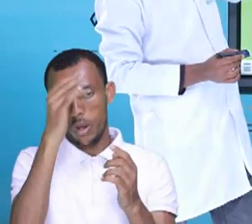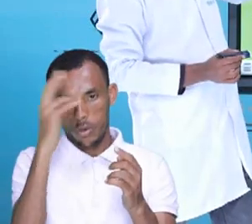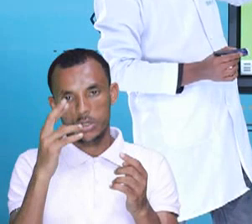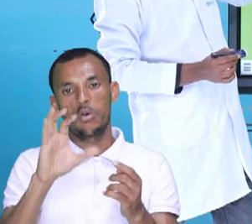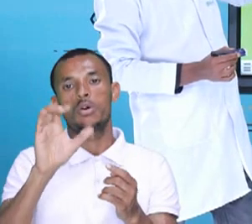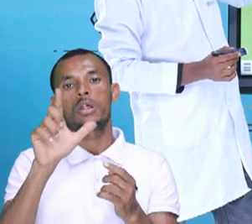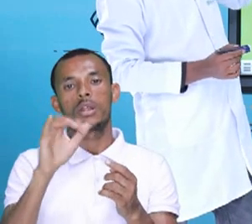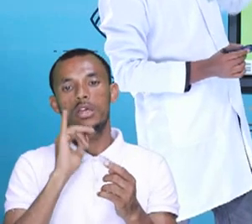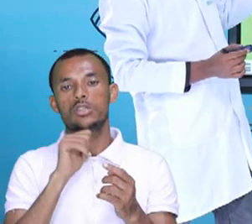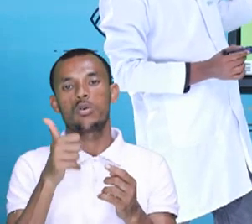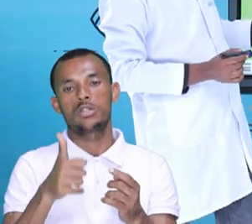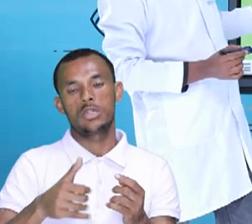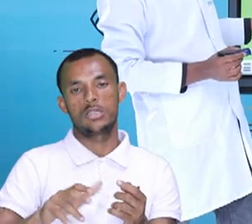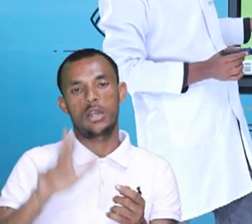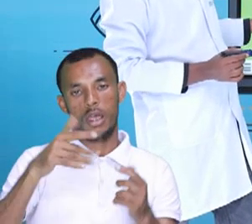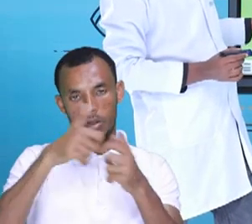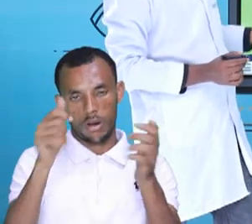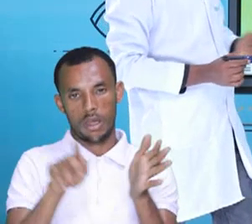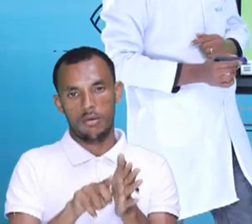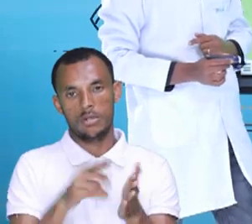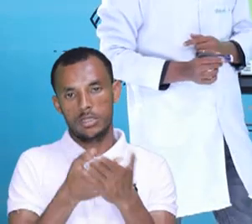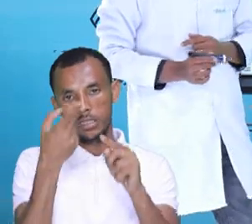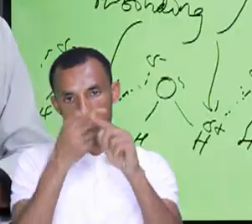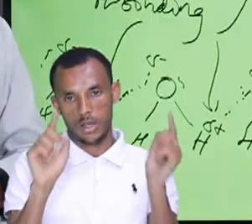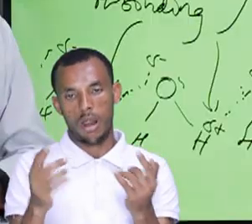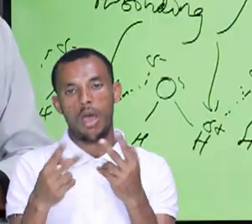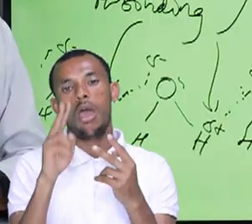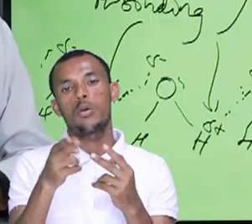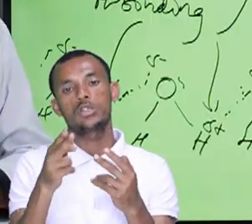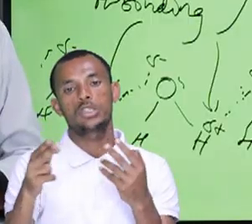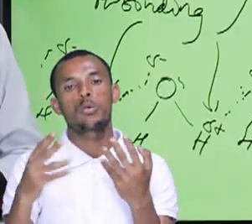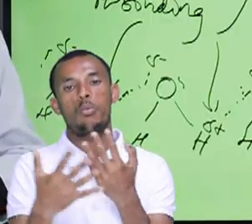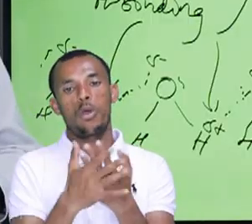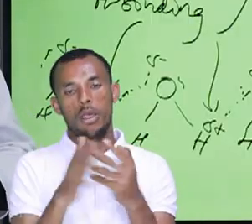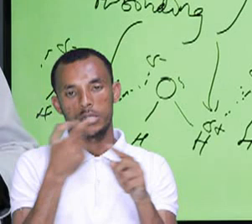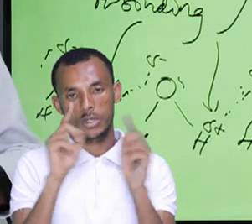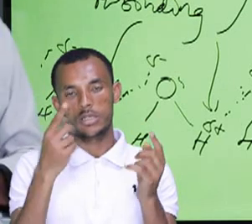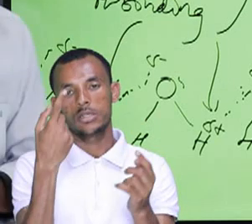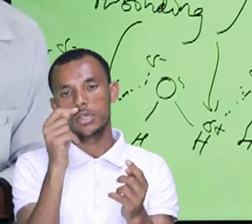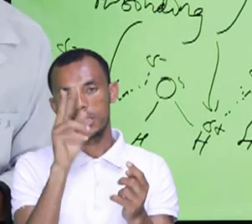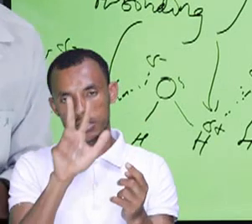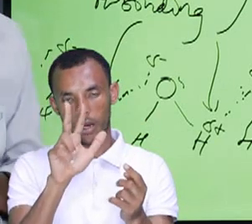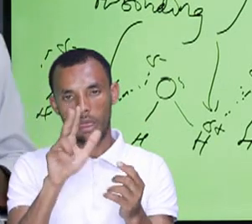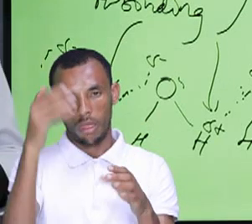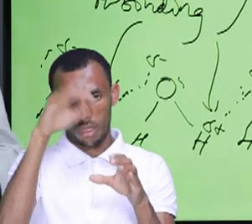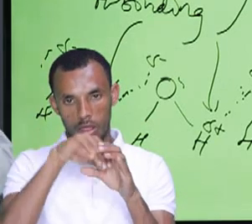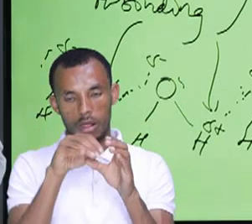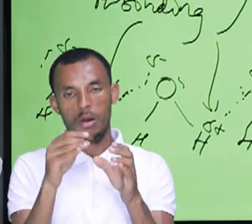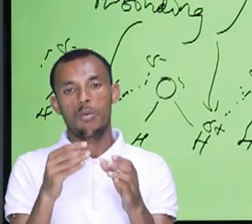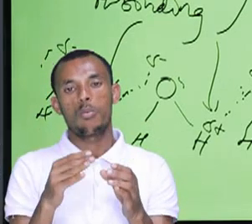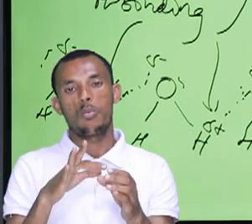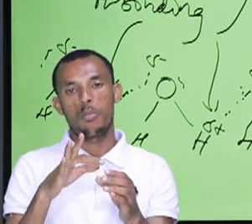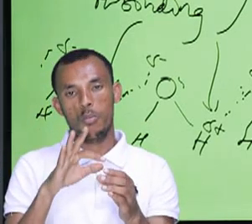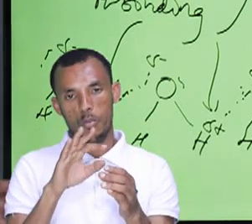is hydrogen bonding. It is special. Again, this is hydrogen bonding special. Therefore, the three intermolecular forces are what?